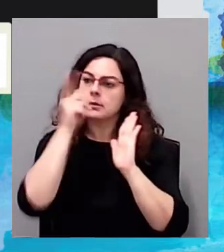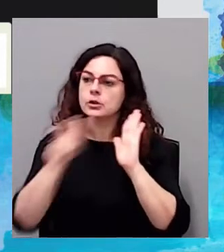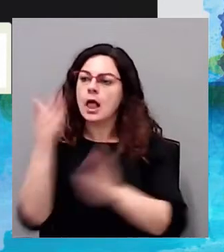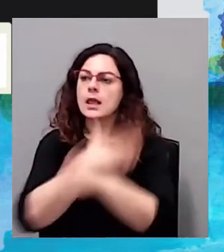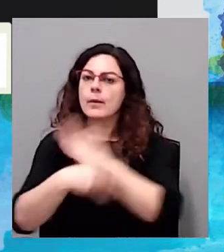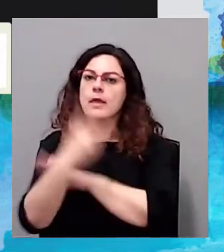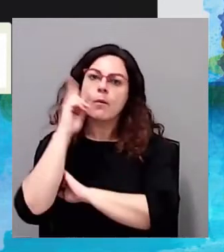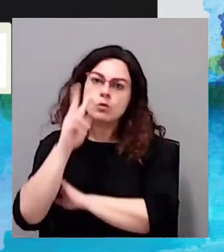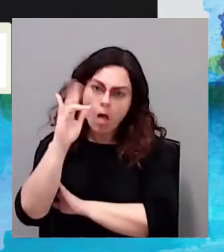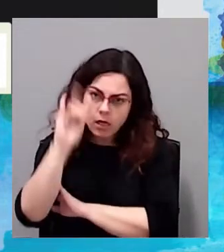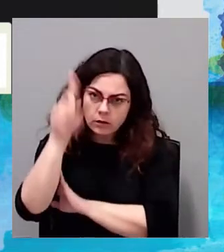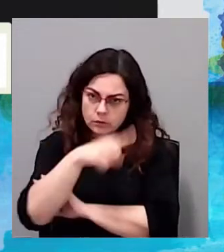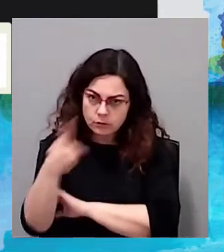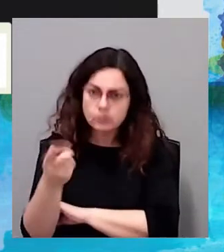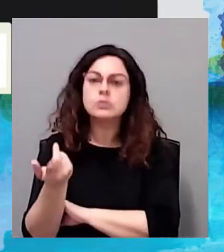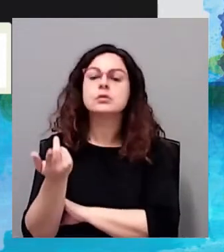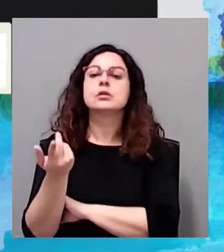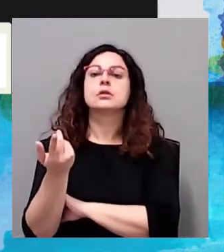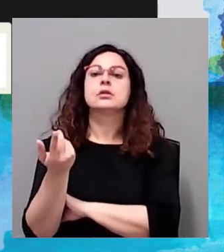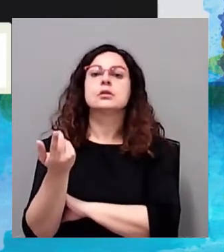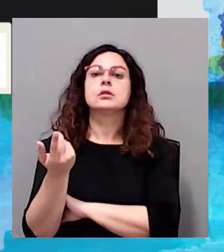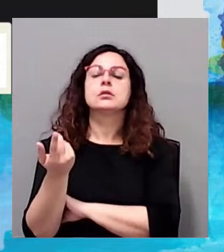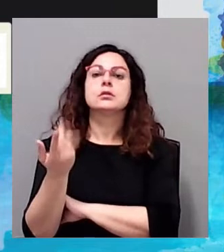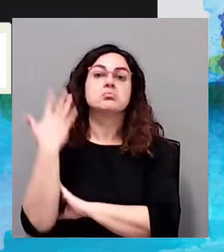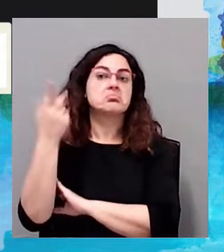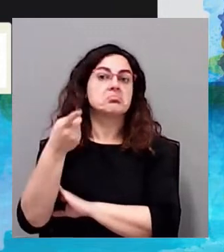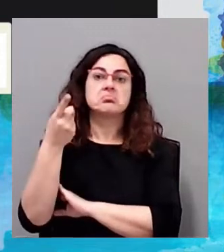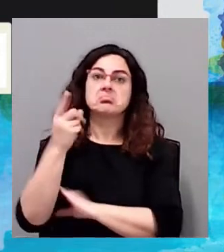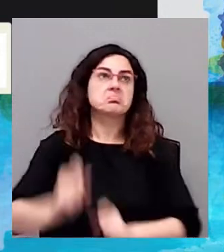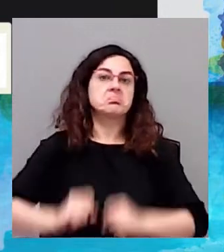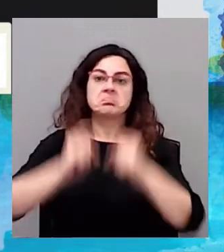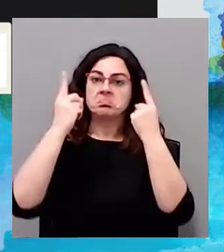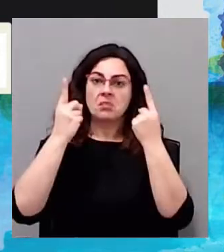for people with low vision or no vision.